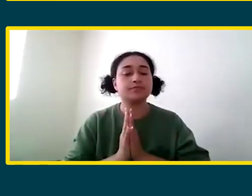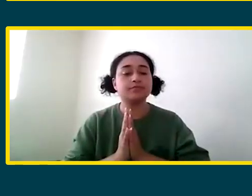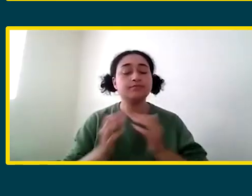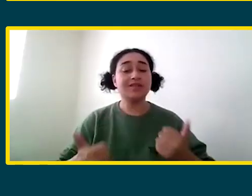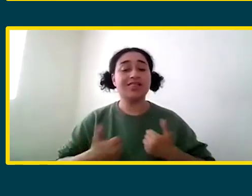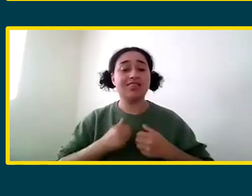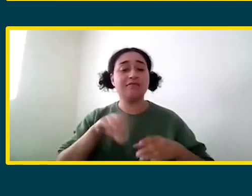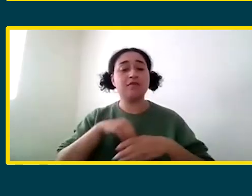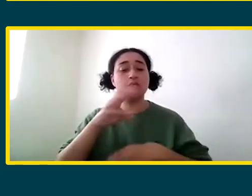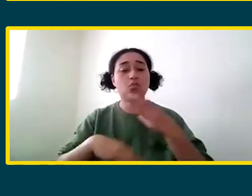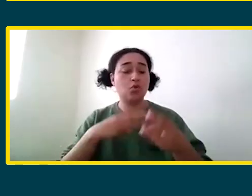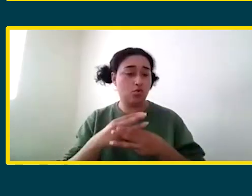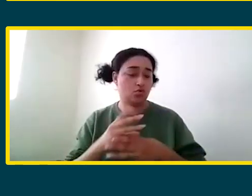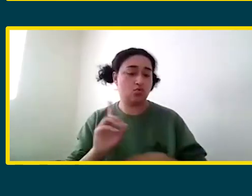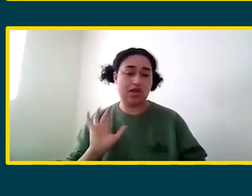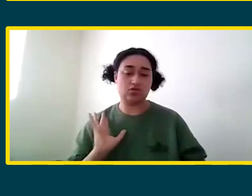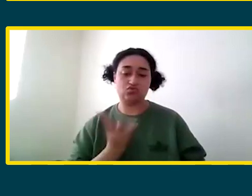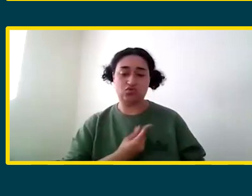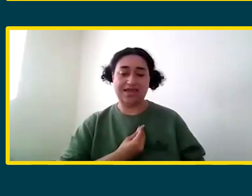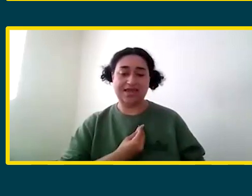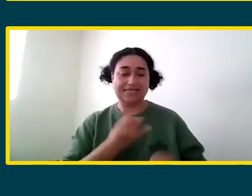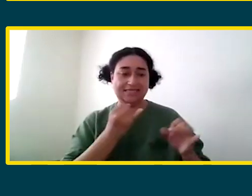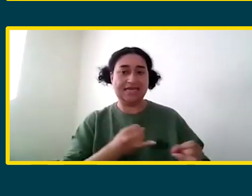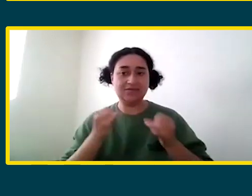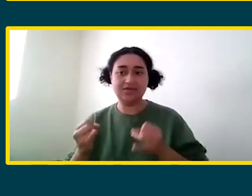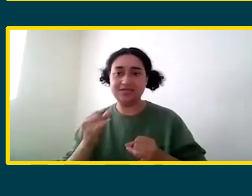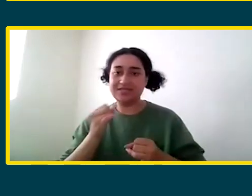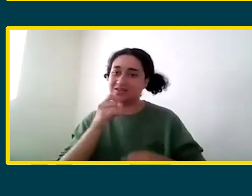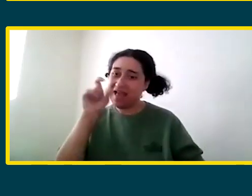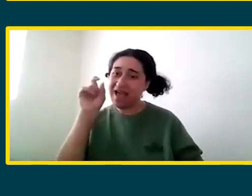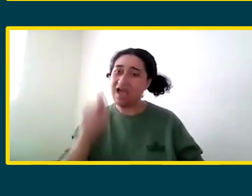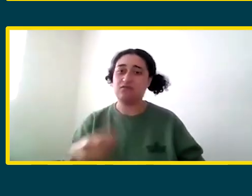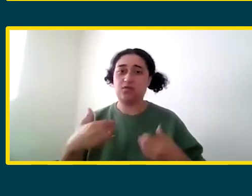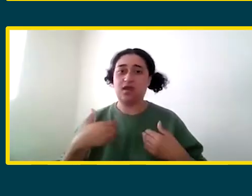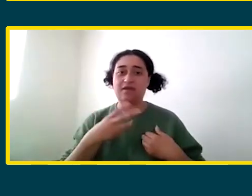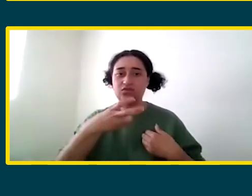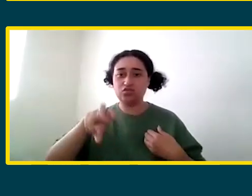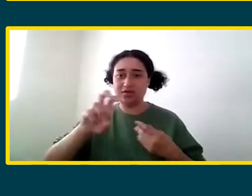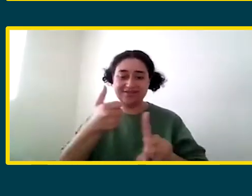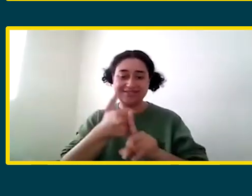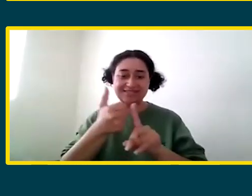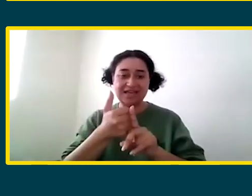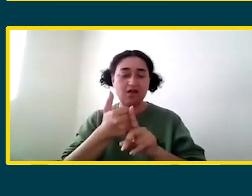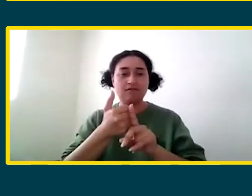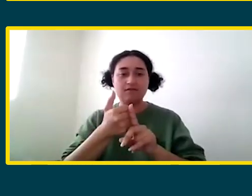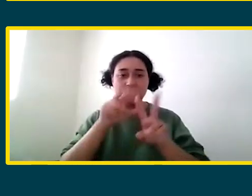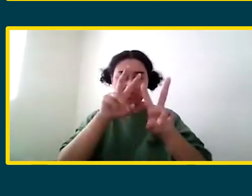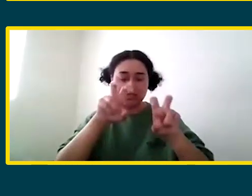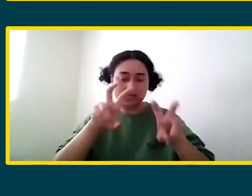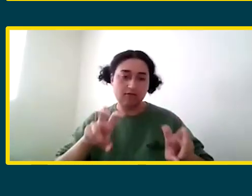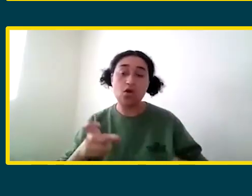trans individuals didn't have to go on a journey of self-discovery, or where it was expected